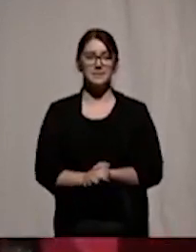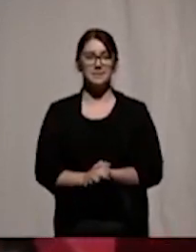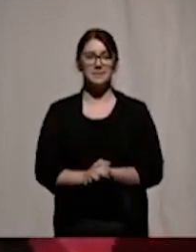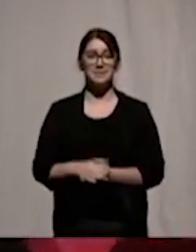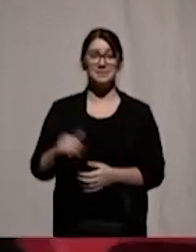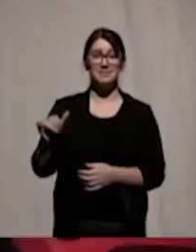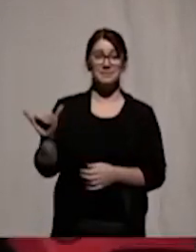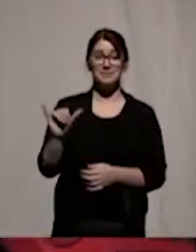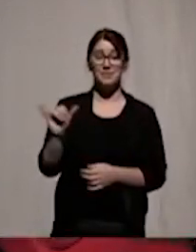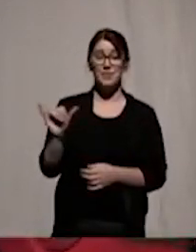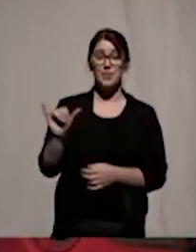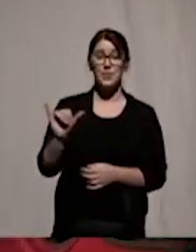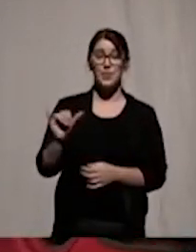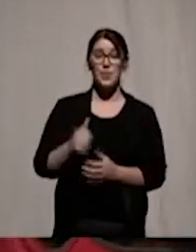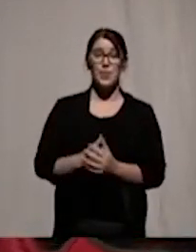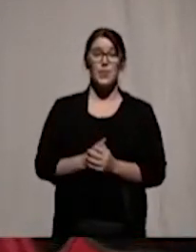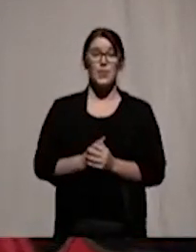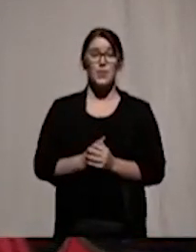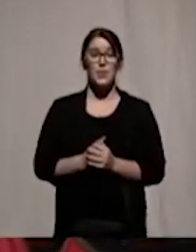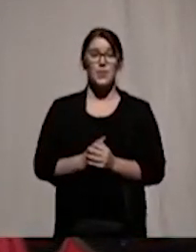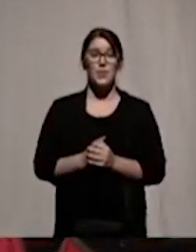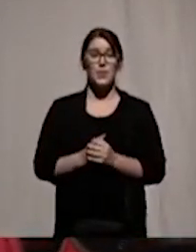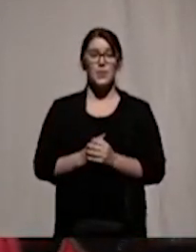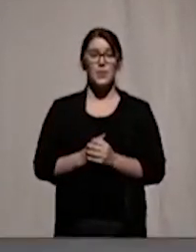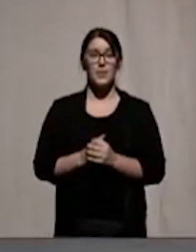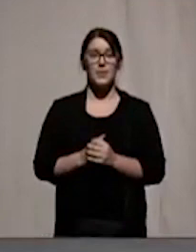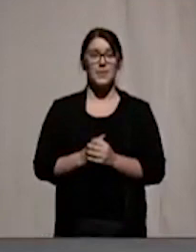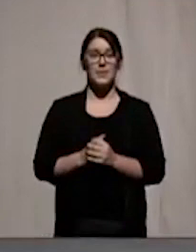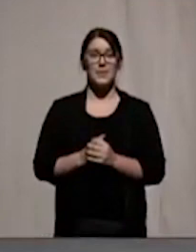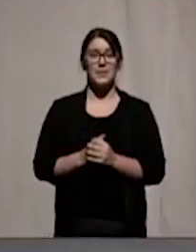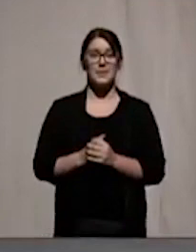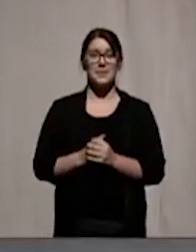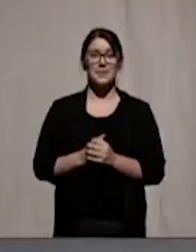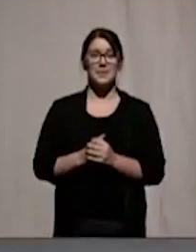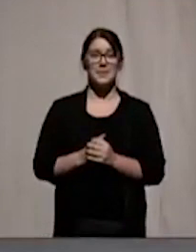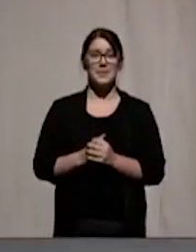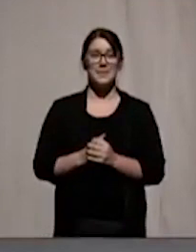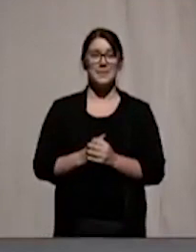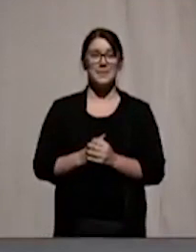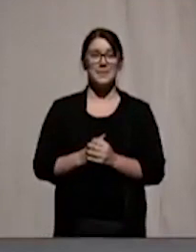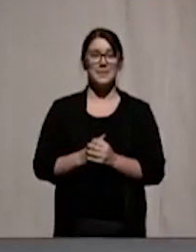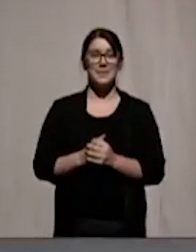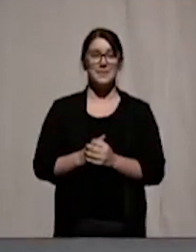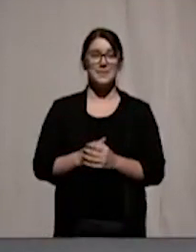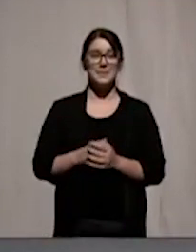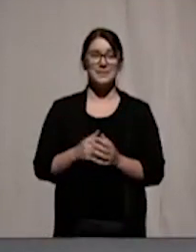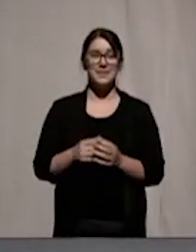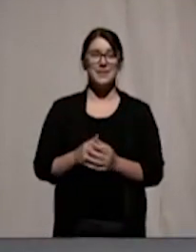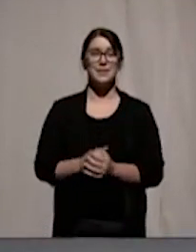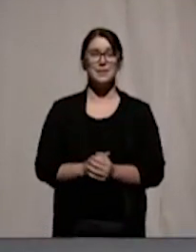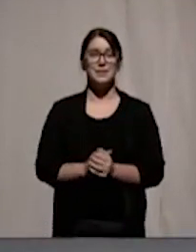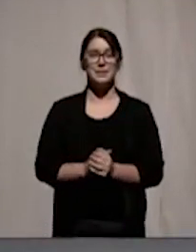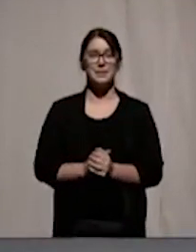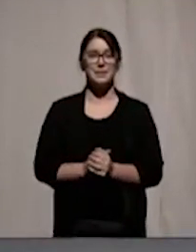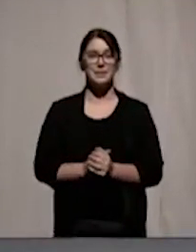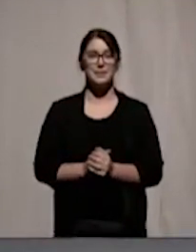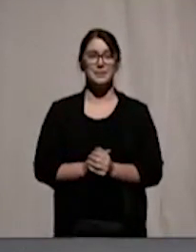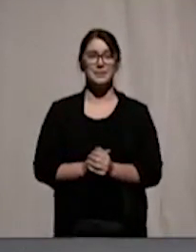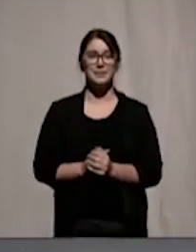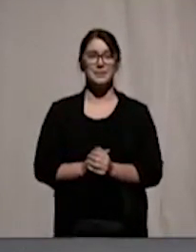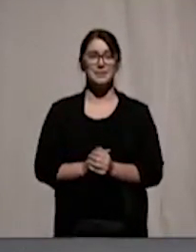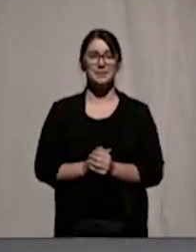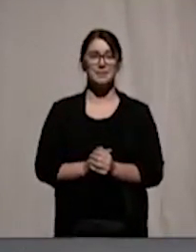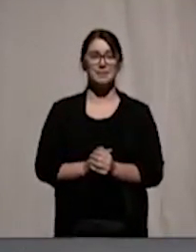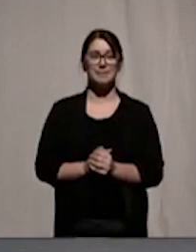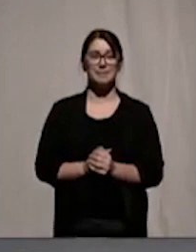Oh, you said go deep or go home, and that was right in the heart. I love that. I love that. So we're going to take that emotion and that,